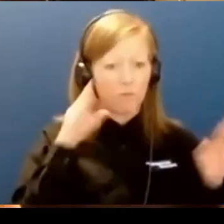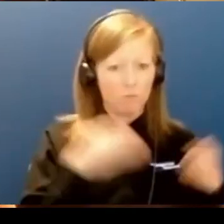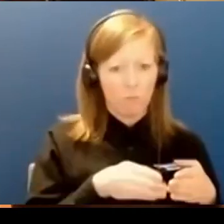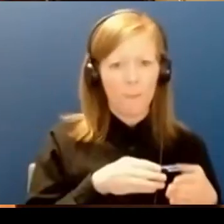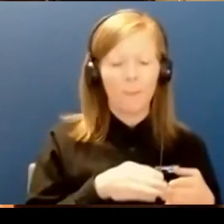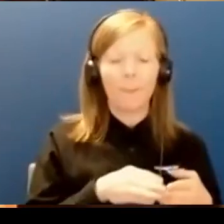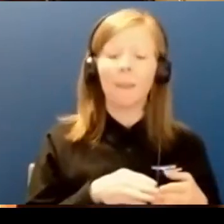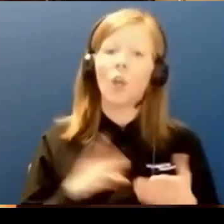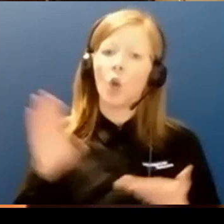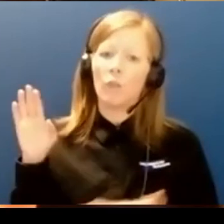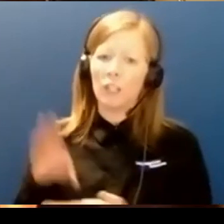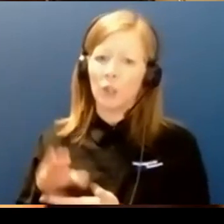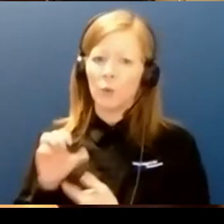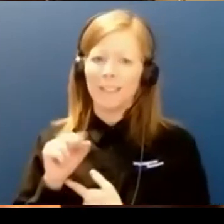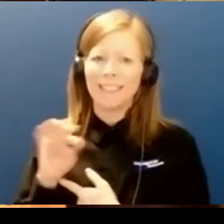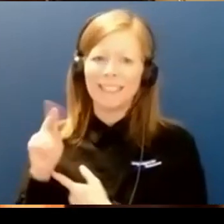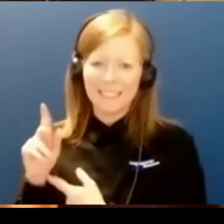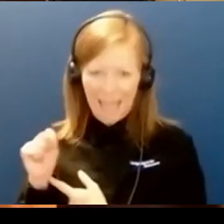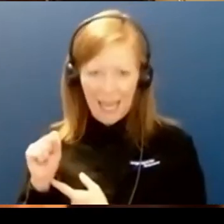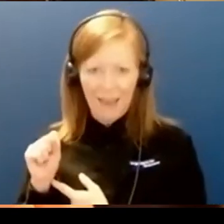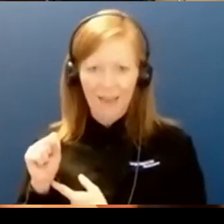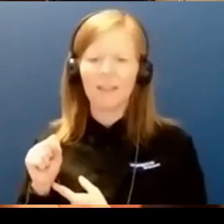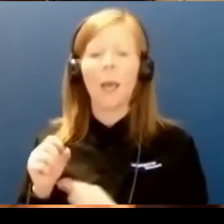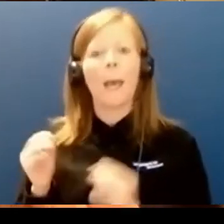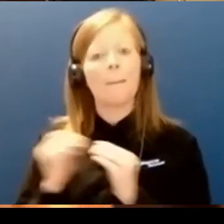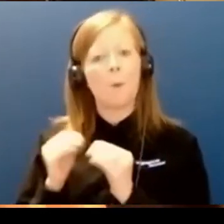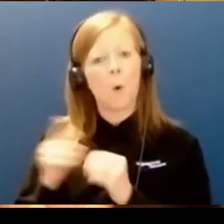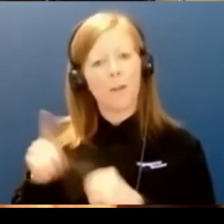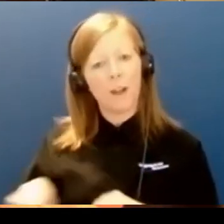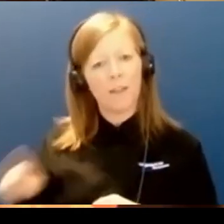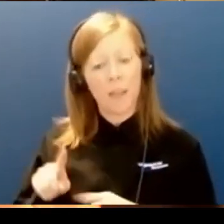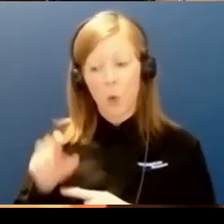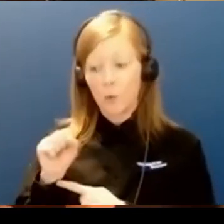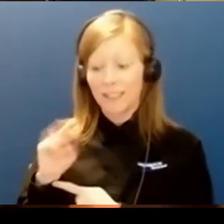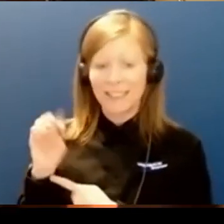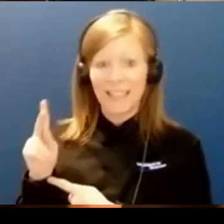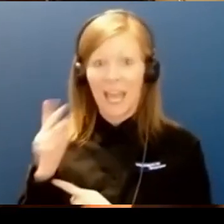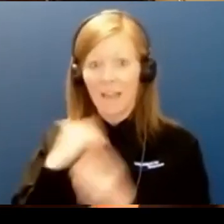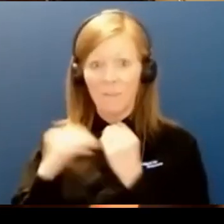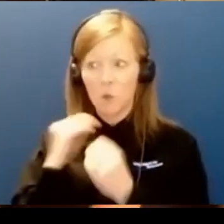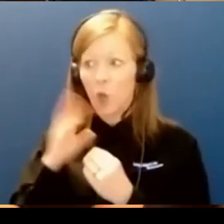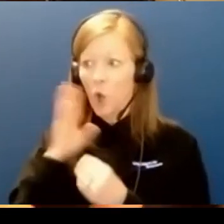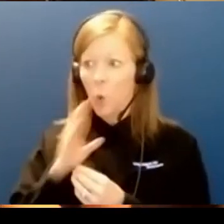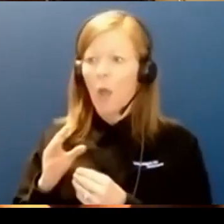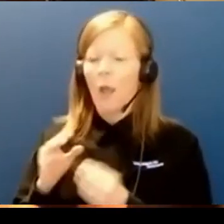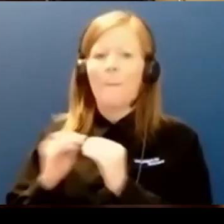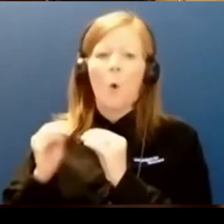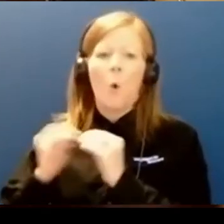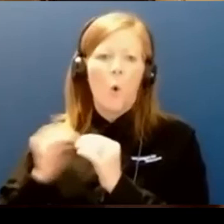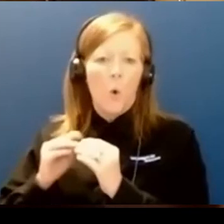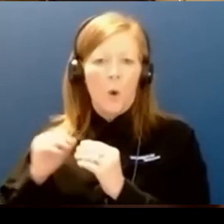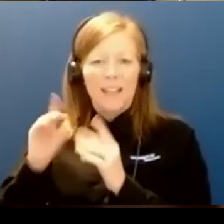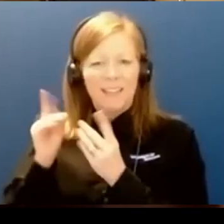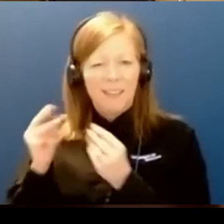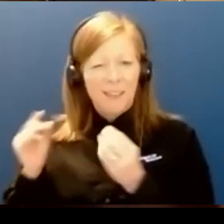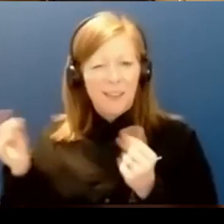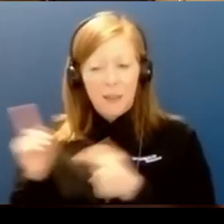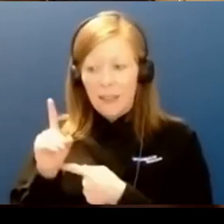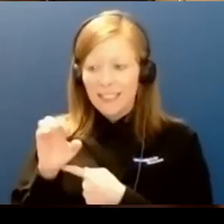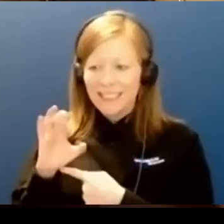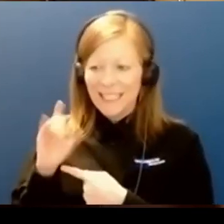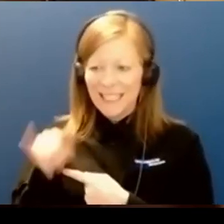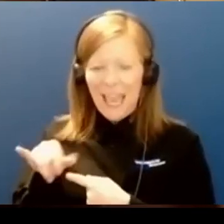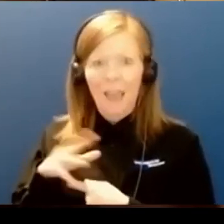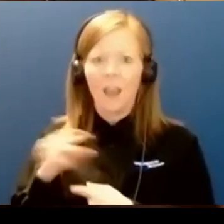to reduce the snacking, because more of those snack foods are going to increase decay, but also those darn sugar